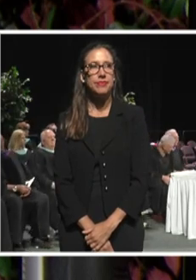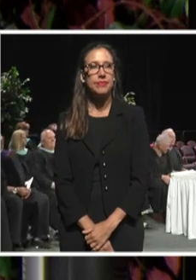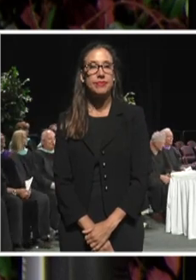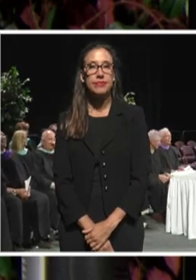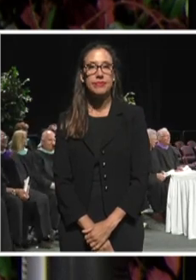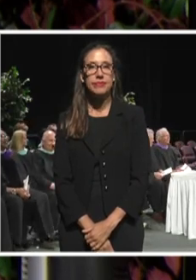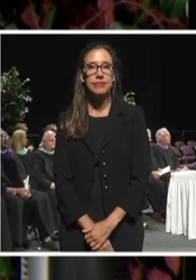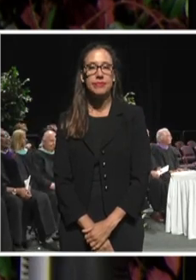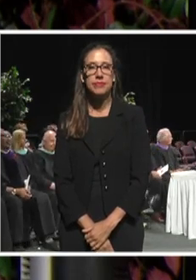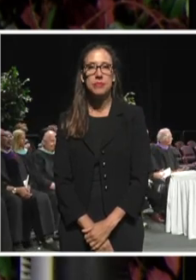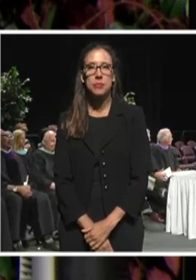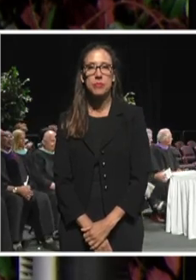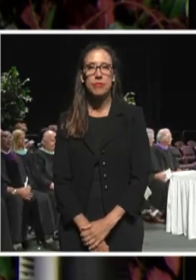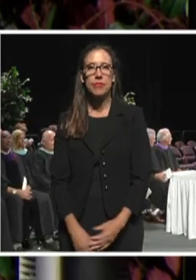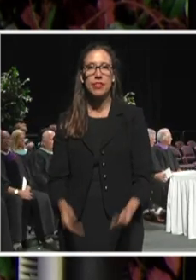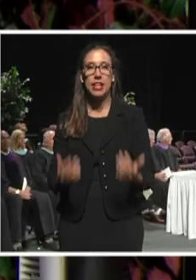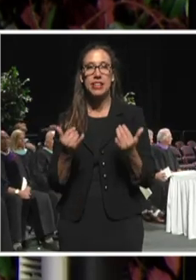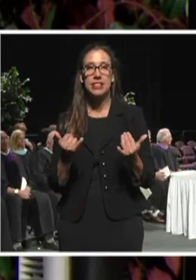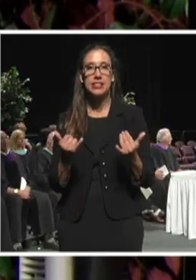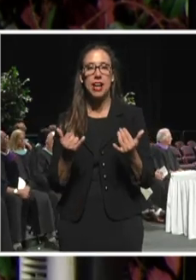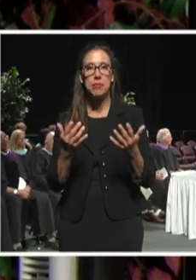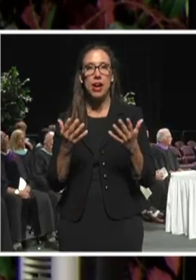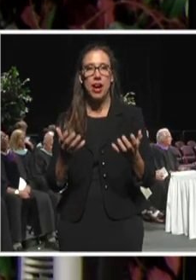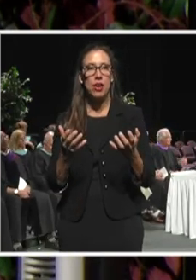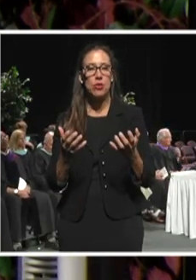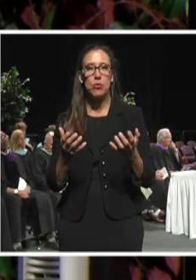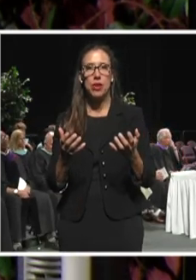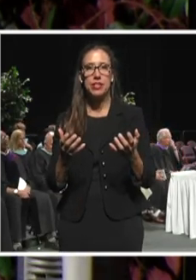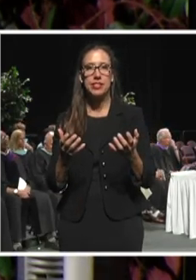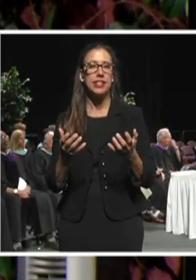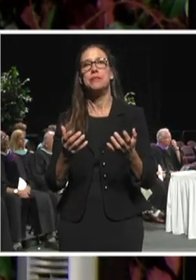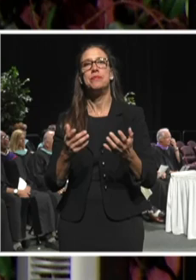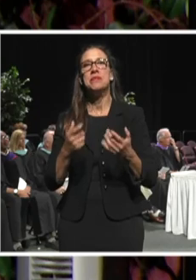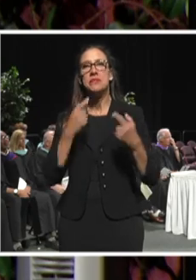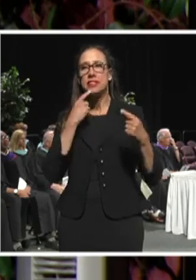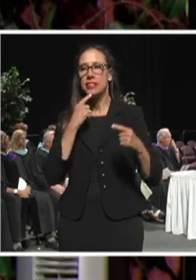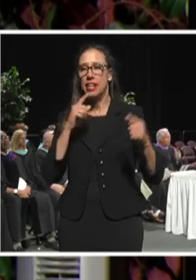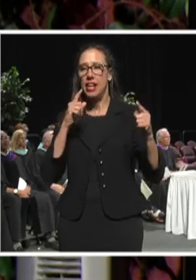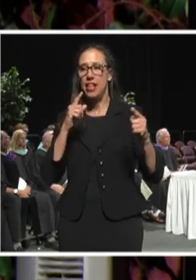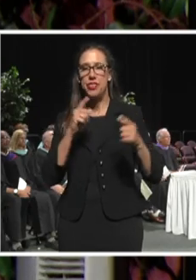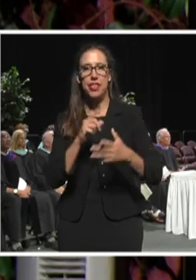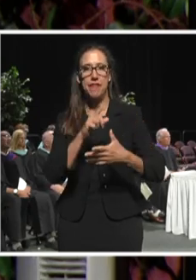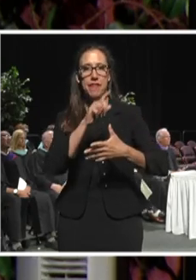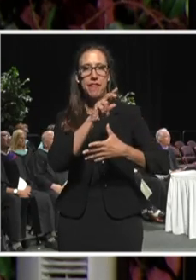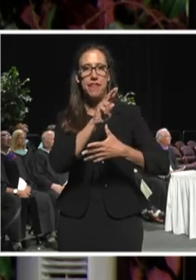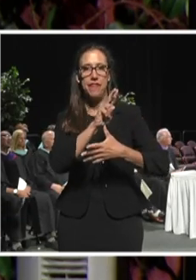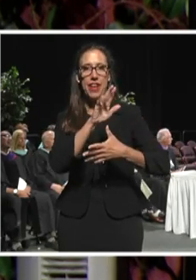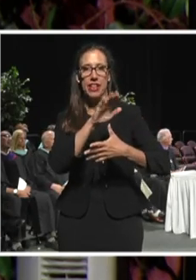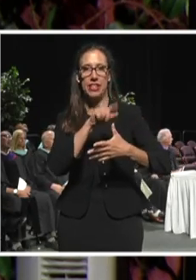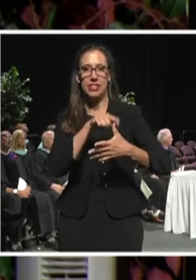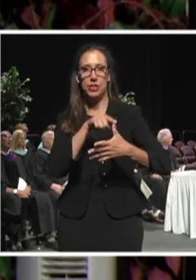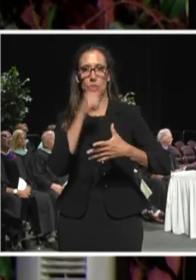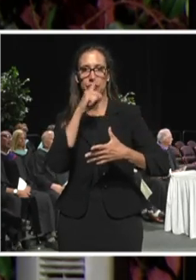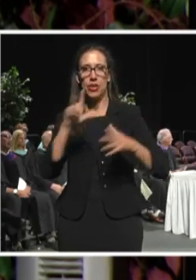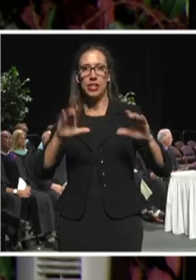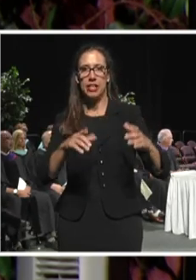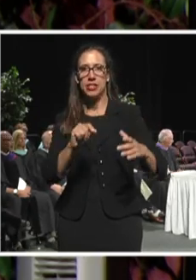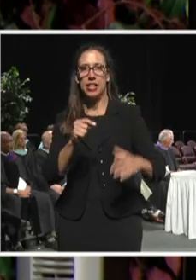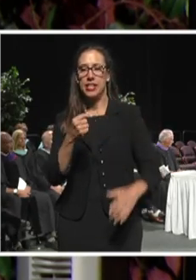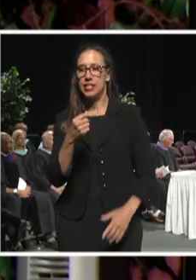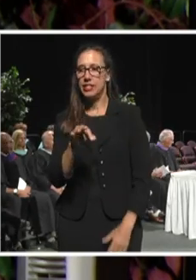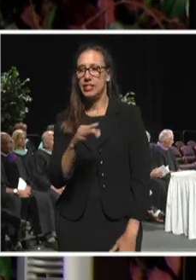At this time, I would like to acknowledge our valedictorian for the class of 2019, Mr.